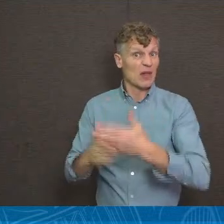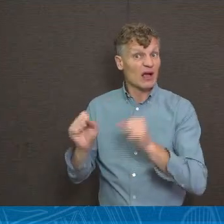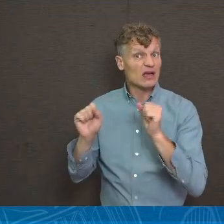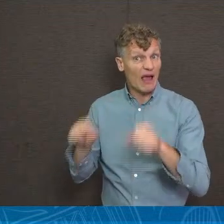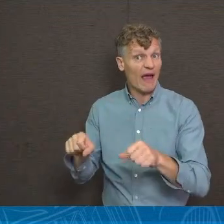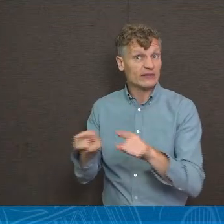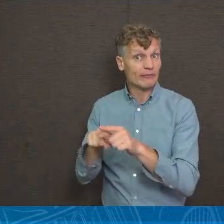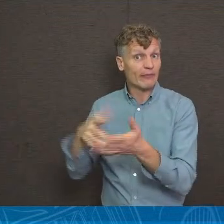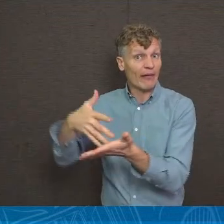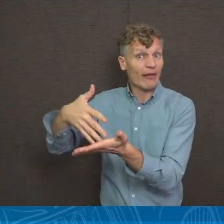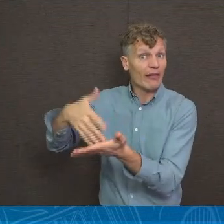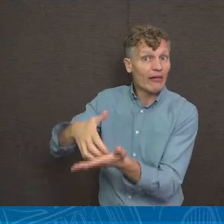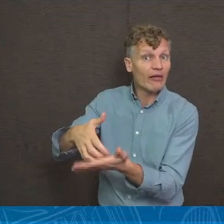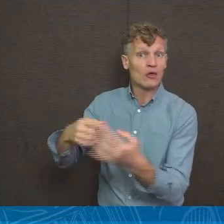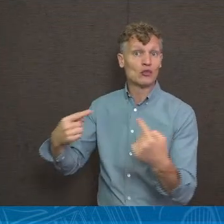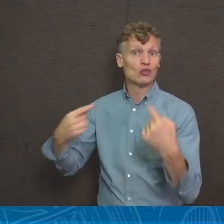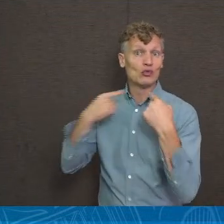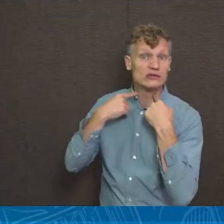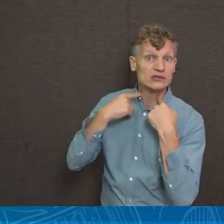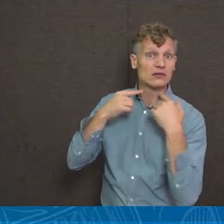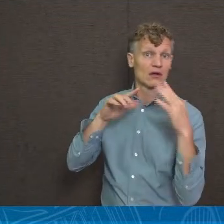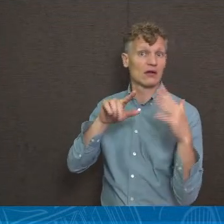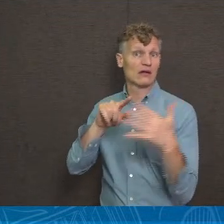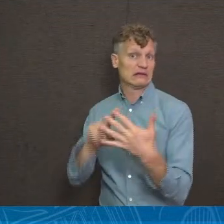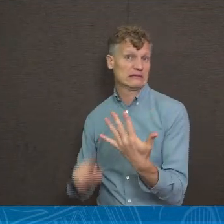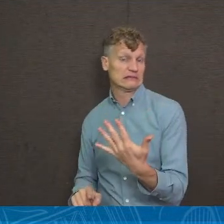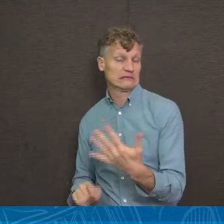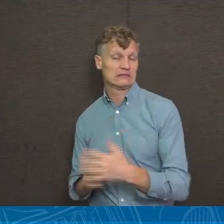the explicit inclusion of Article 11